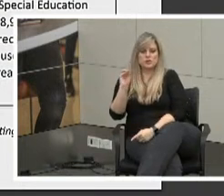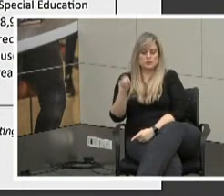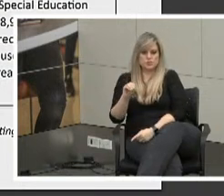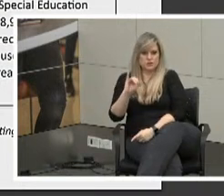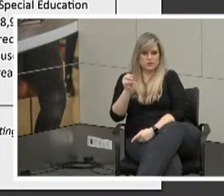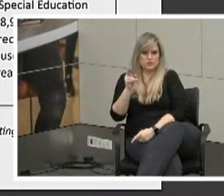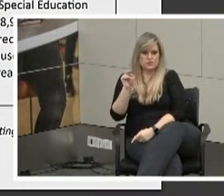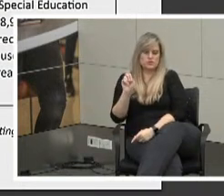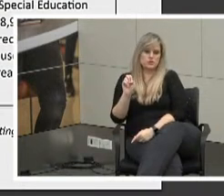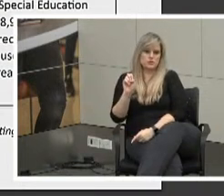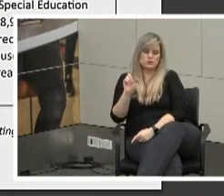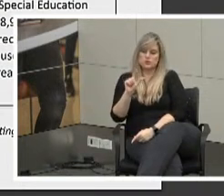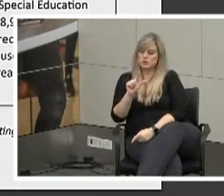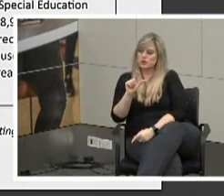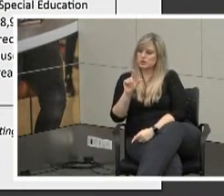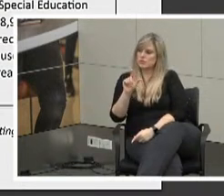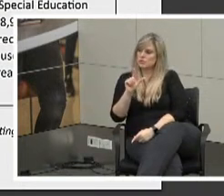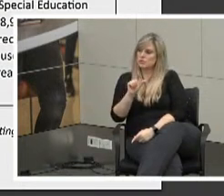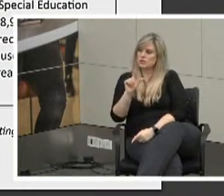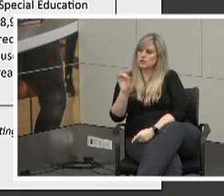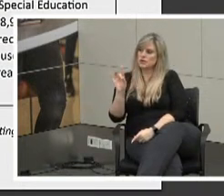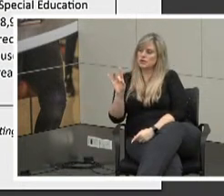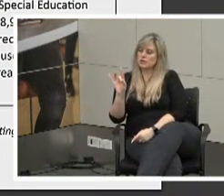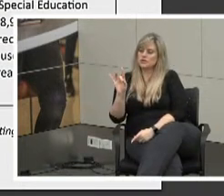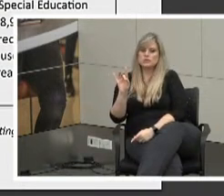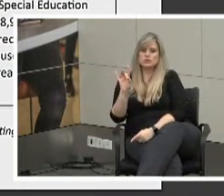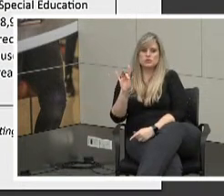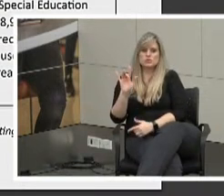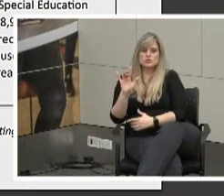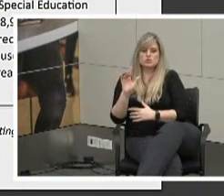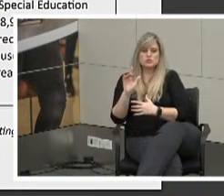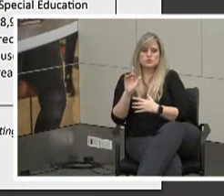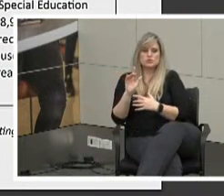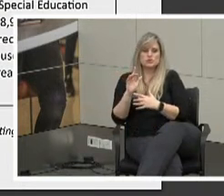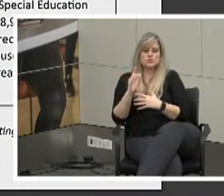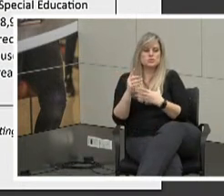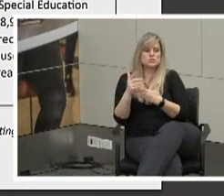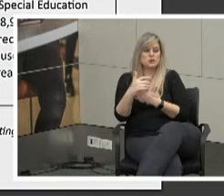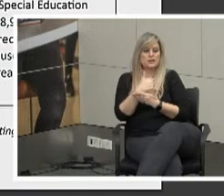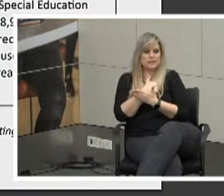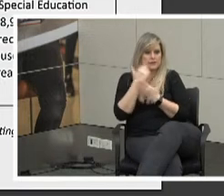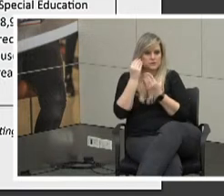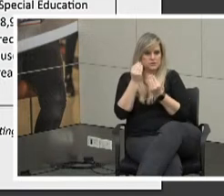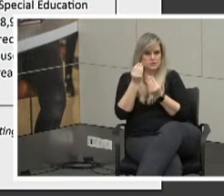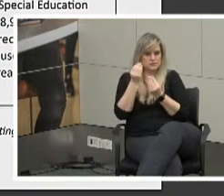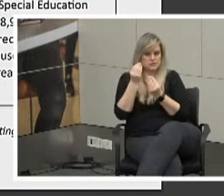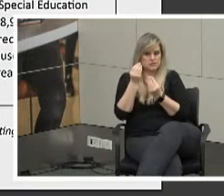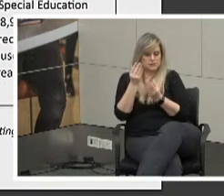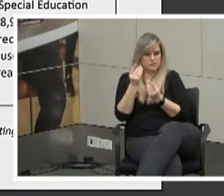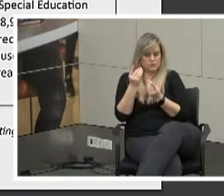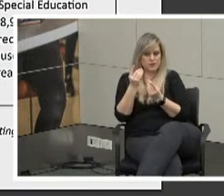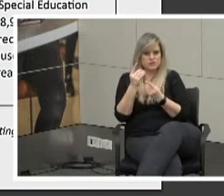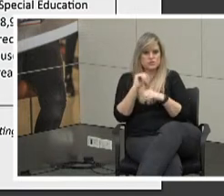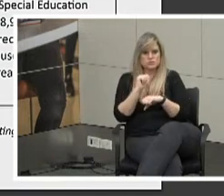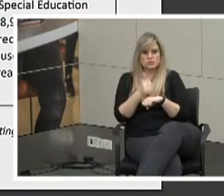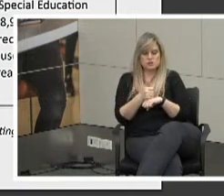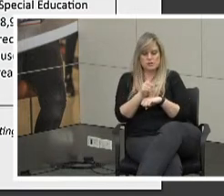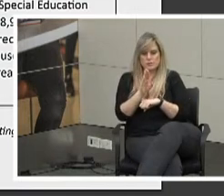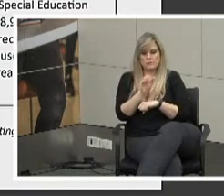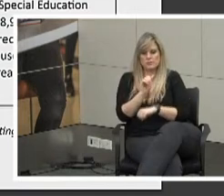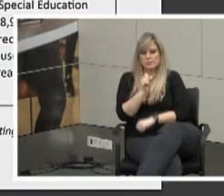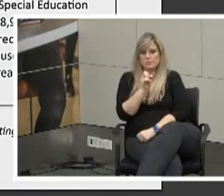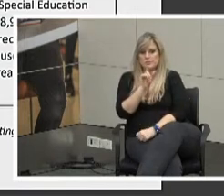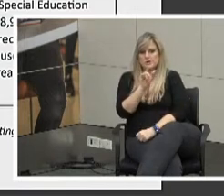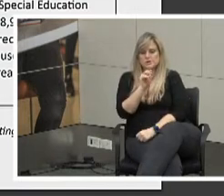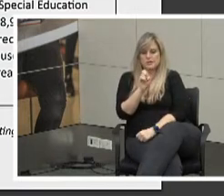2028 so in order to obtain a baseline of IEP compliance and delivery of services the